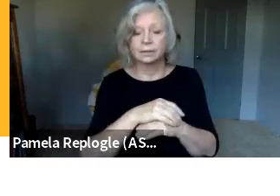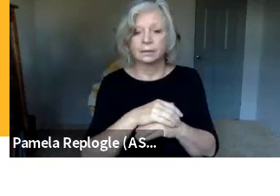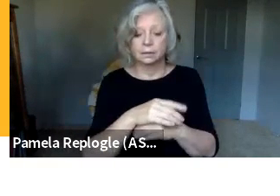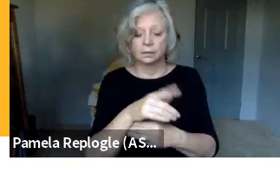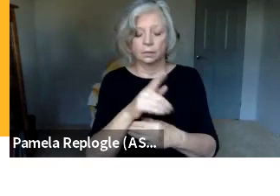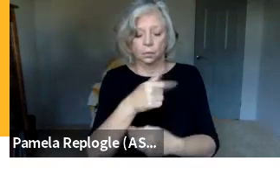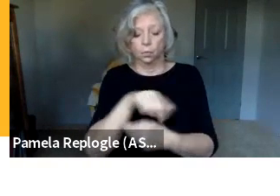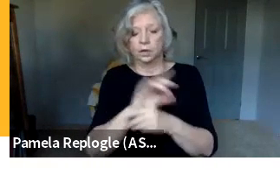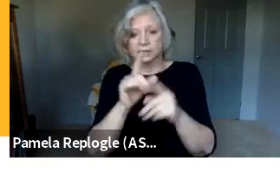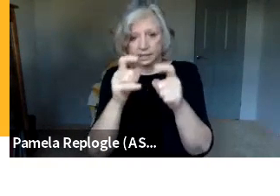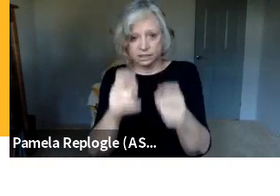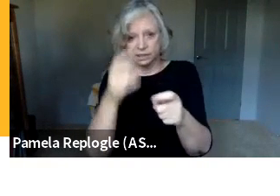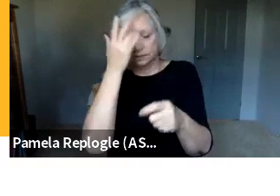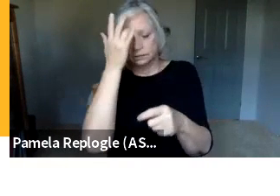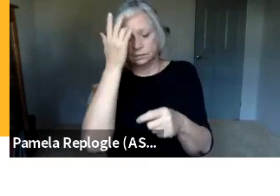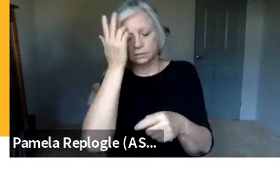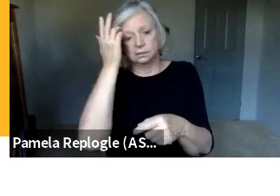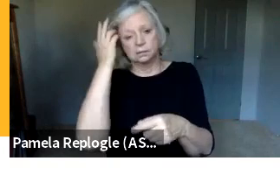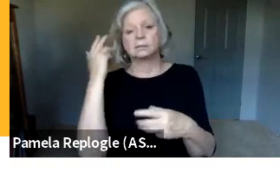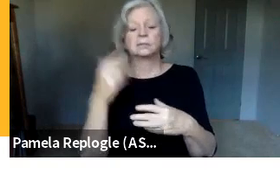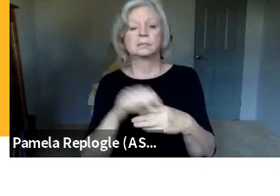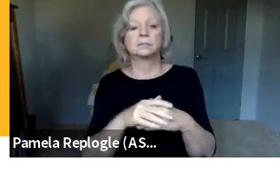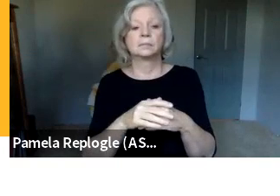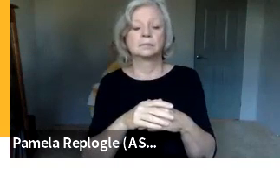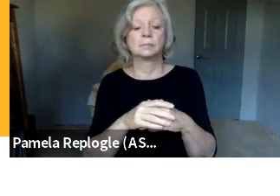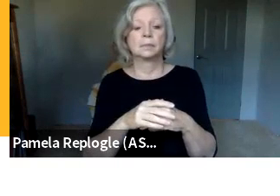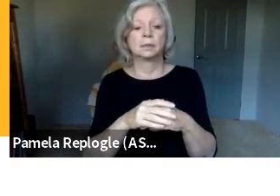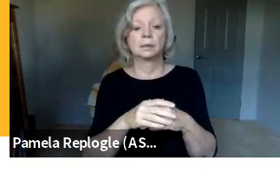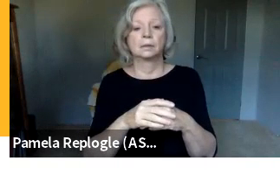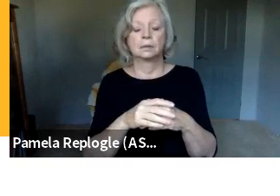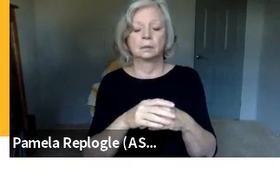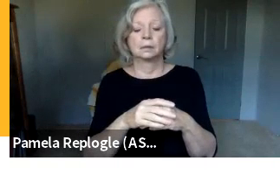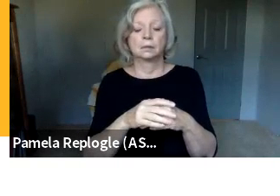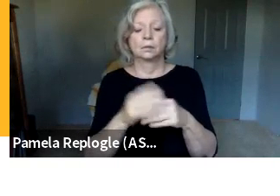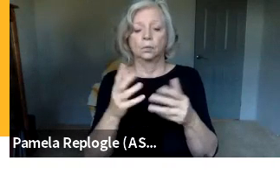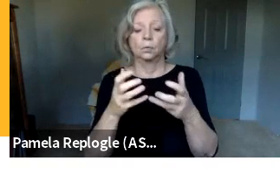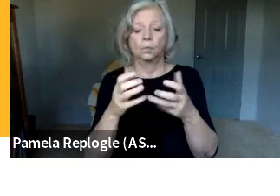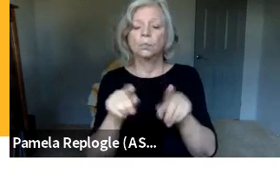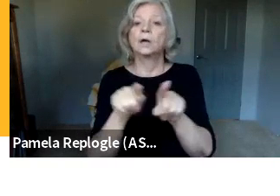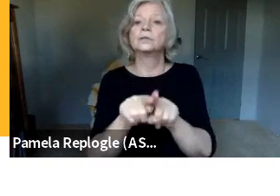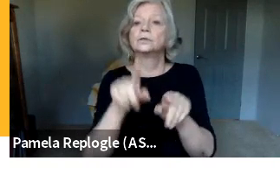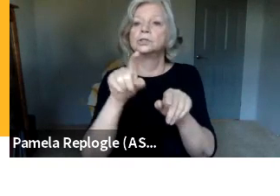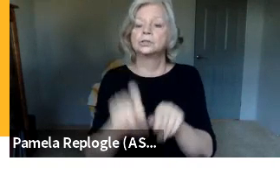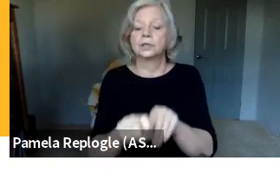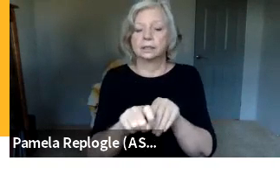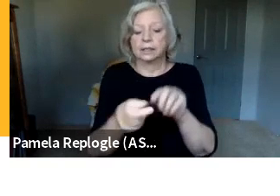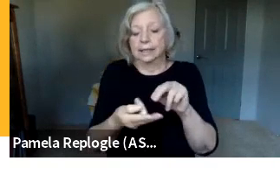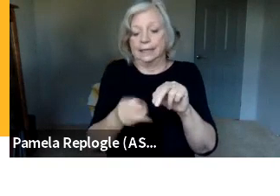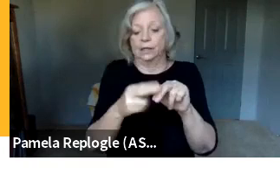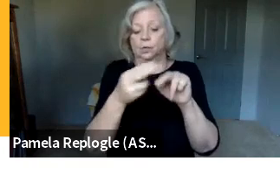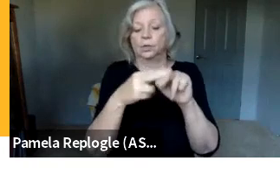recommendations. The other recommendation is to increase ventilation, and that's for any setting,